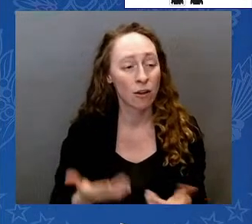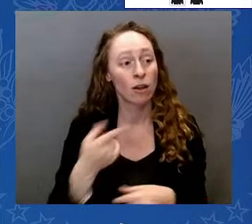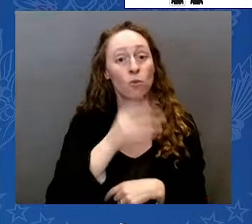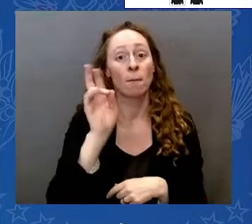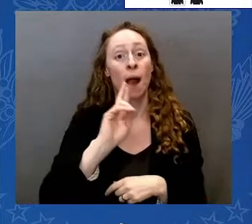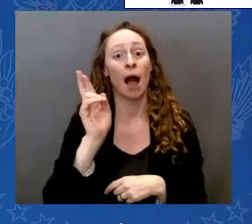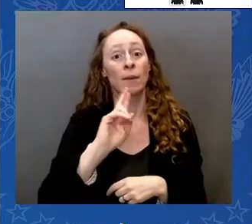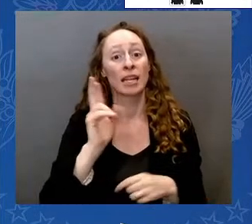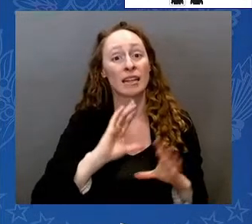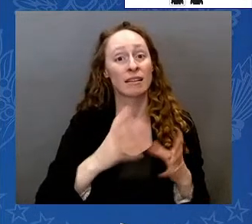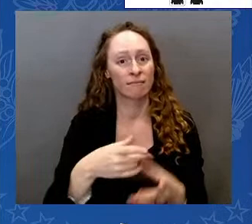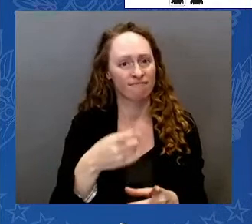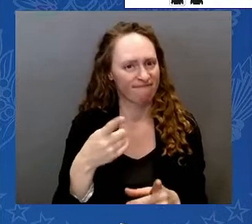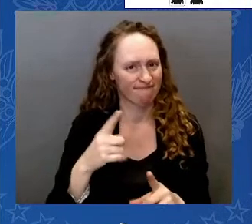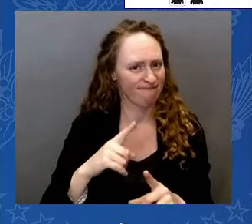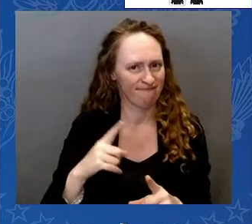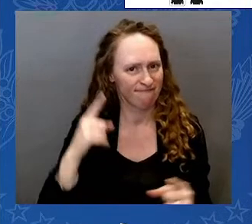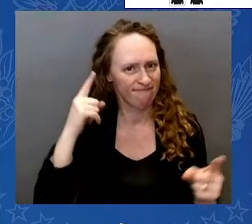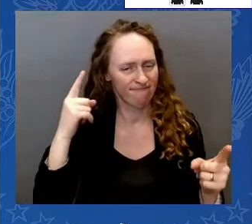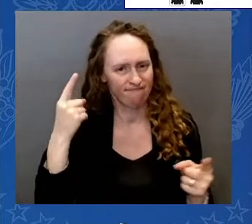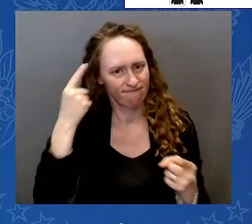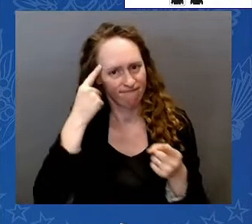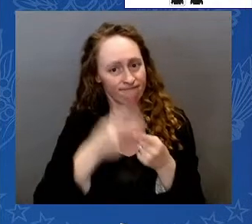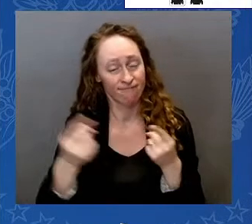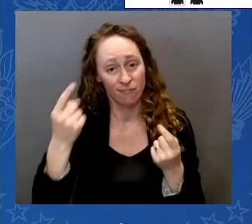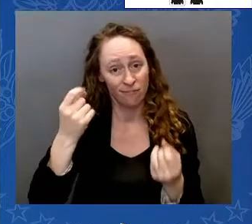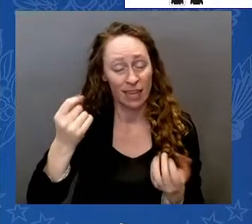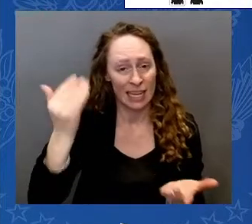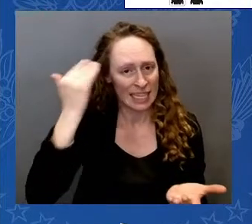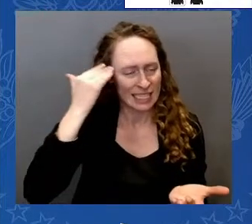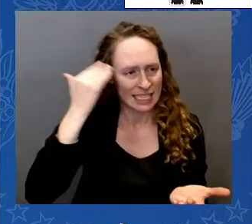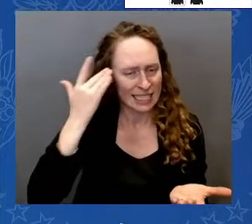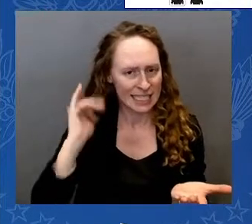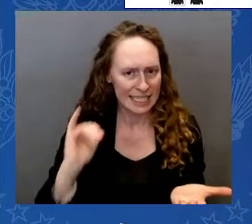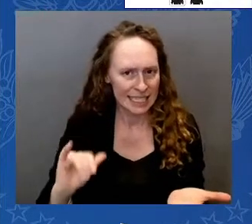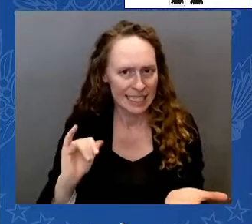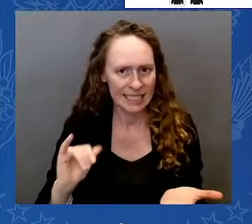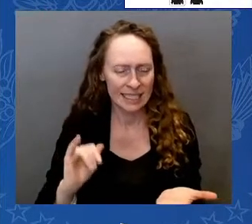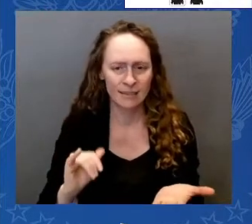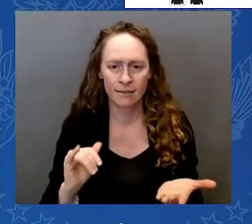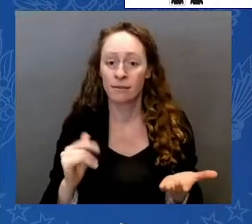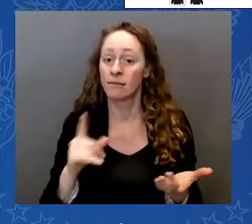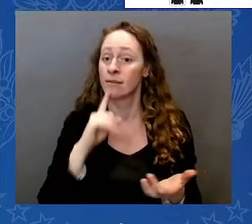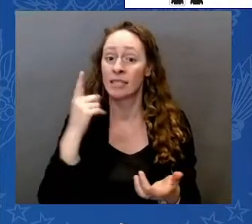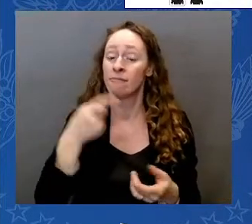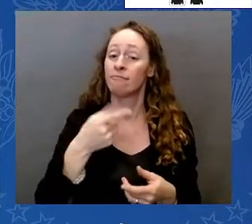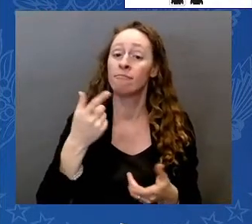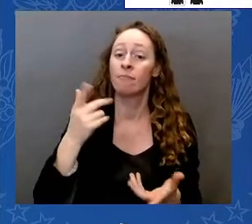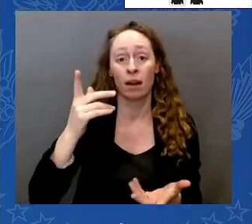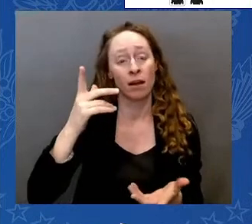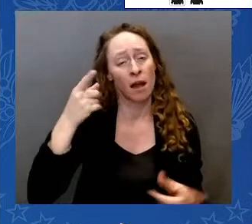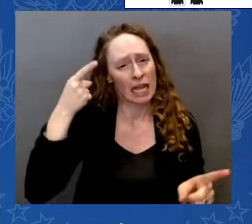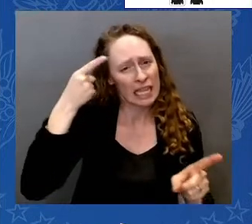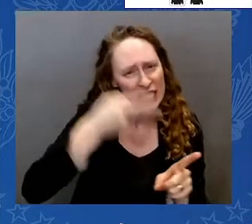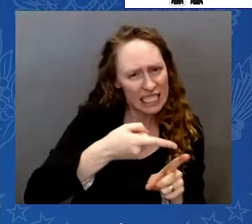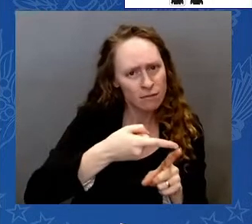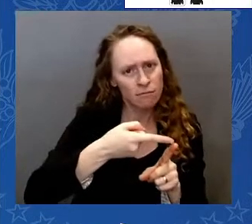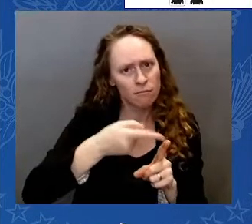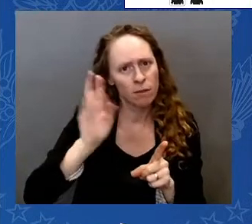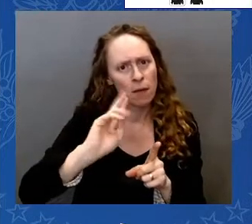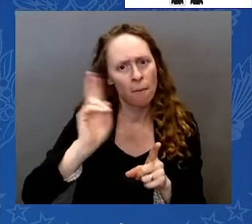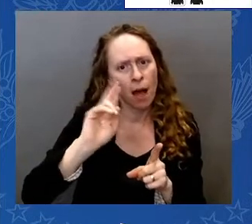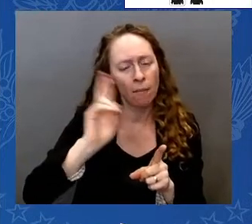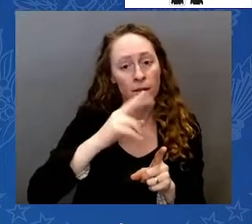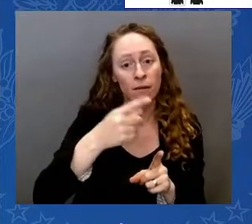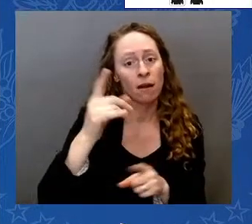Republican friends are basically arguing that good news for the economy is bad news. About to start crashing and burning.